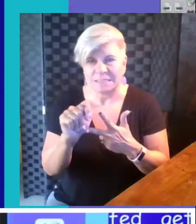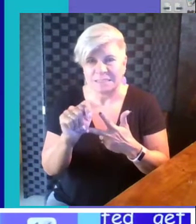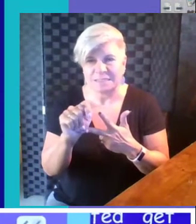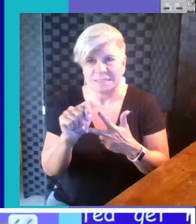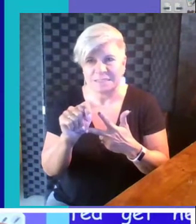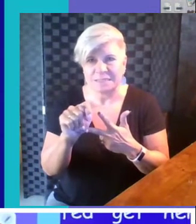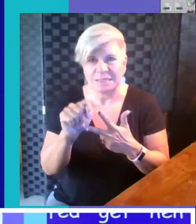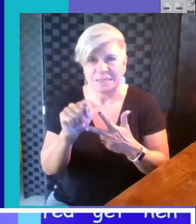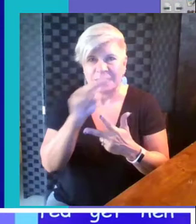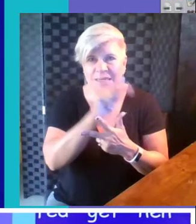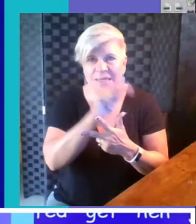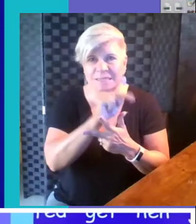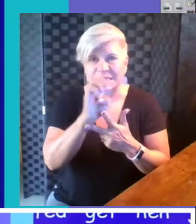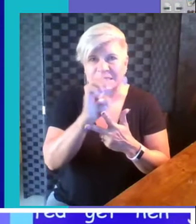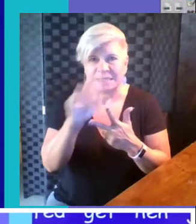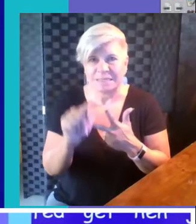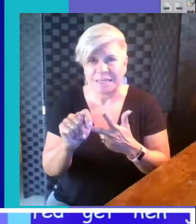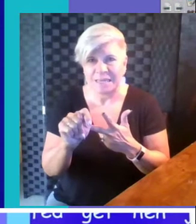m-et,